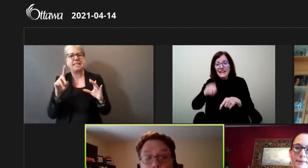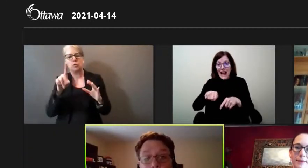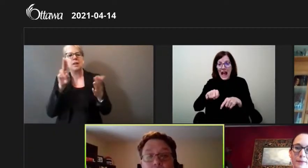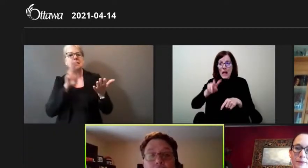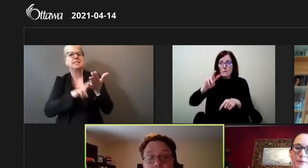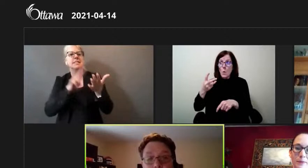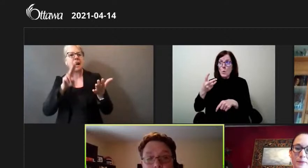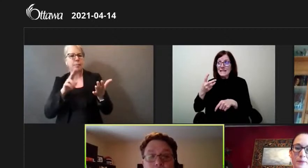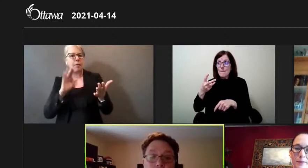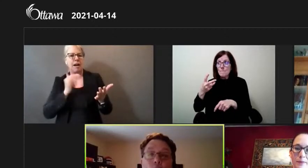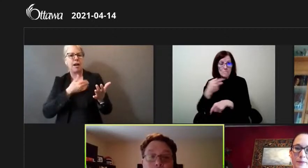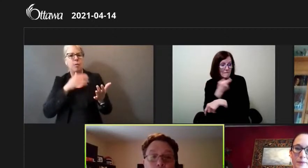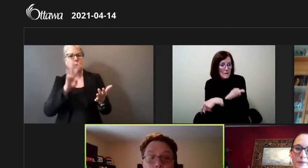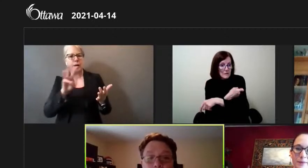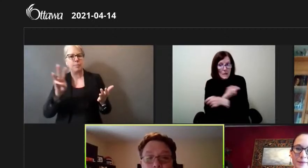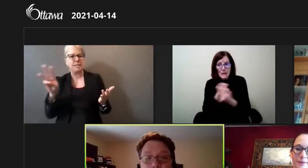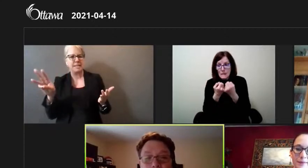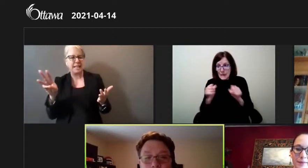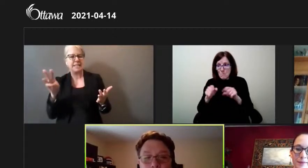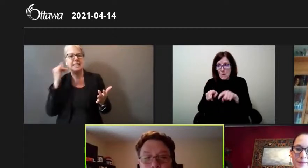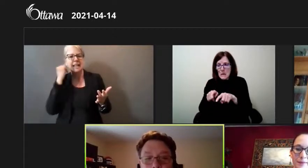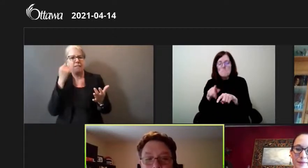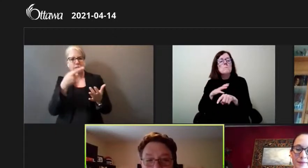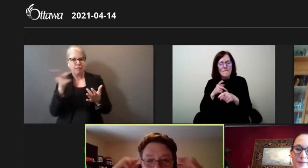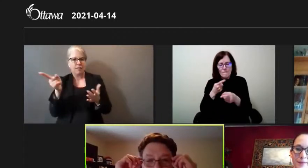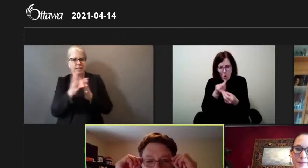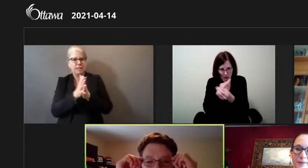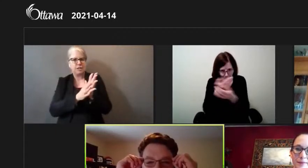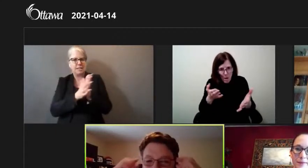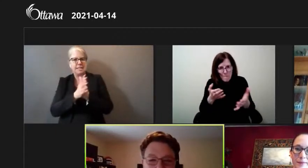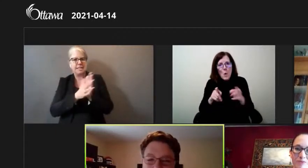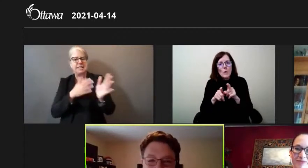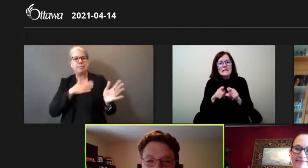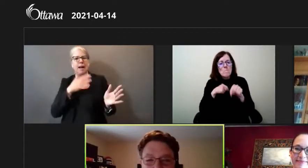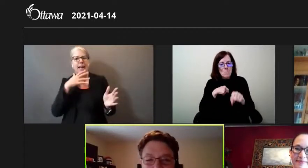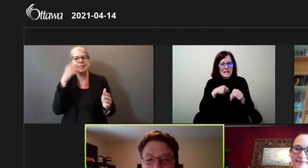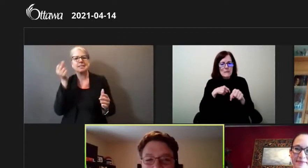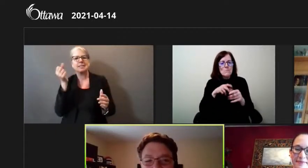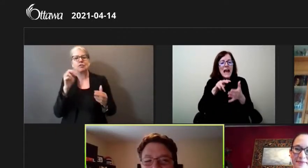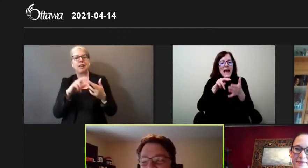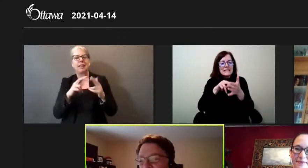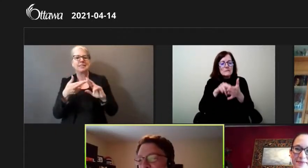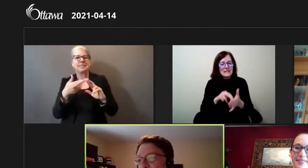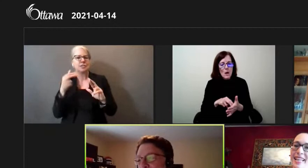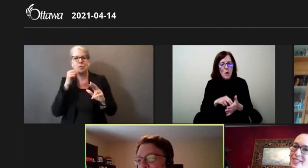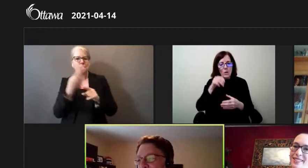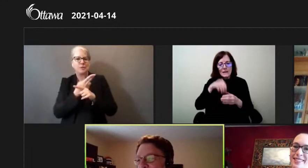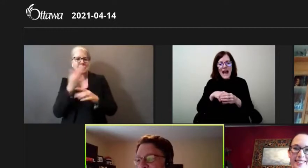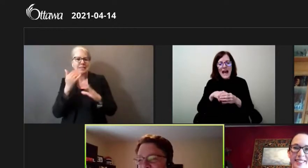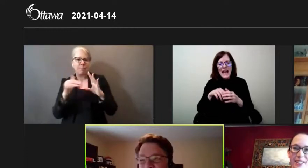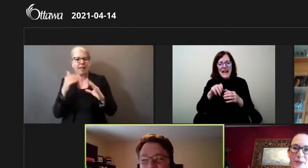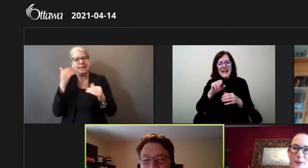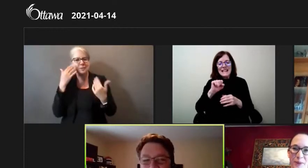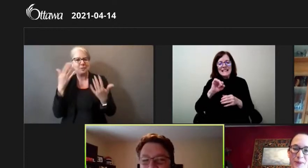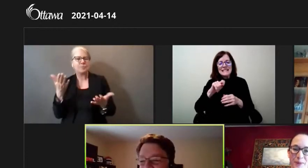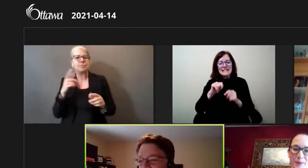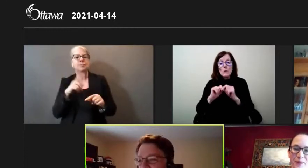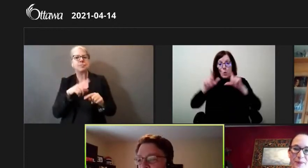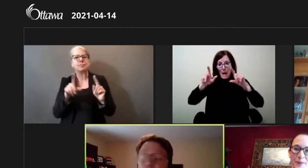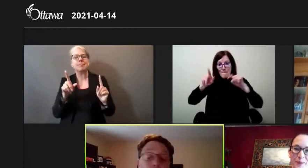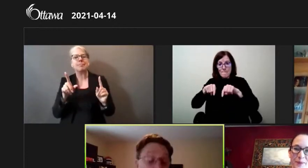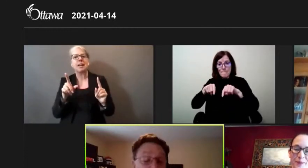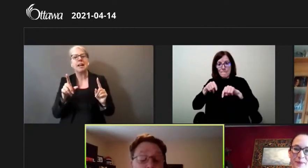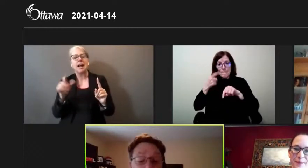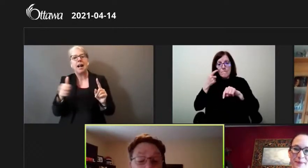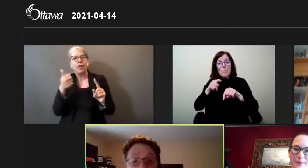on our website if one is so inclined. My elderly relatives, they don't use email. So they usually depend on other family members.